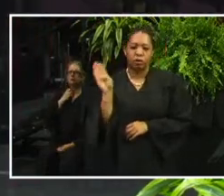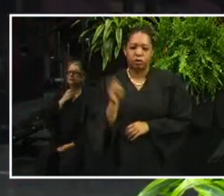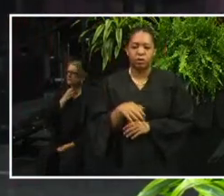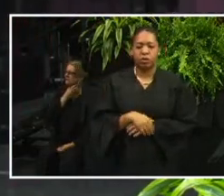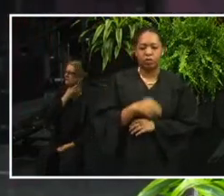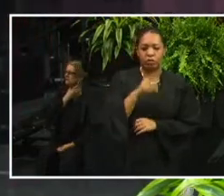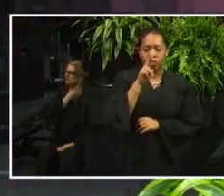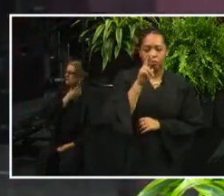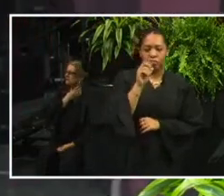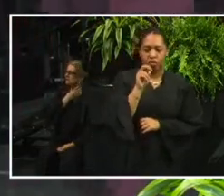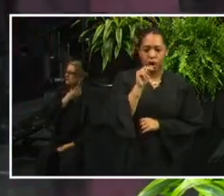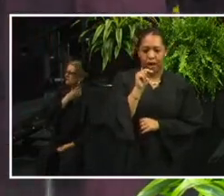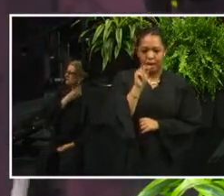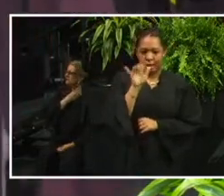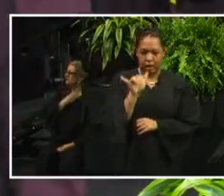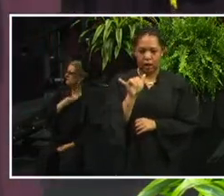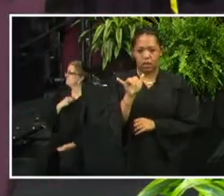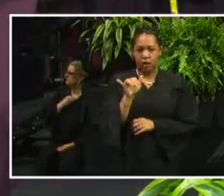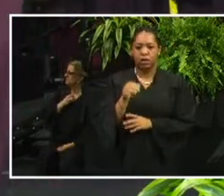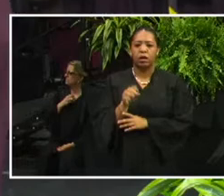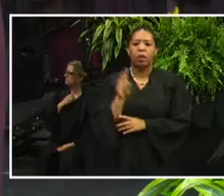Lonnie Michelle Brandt.